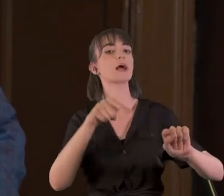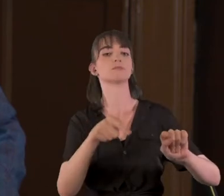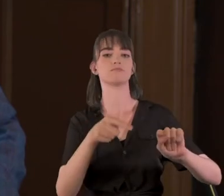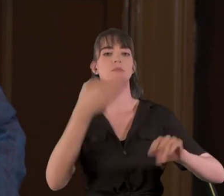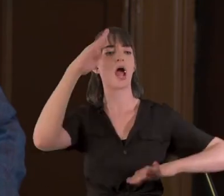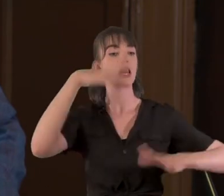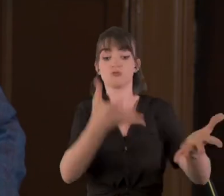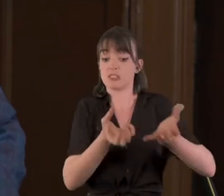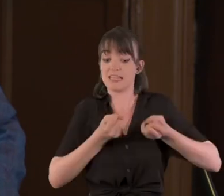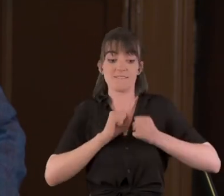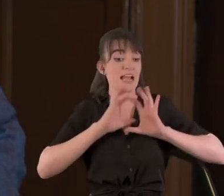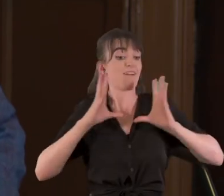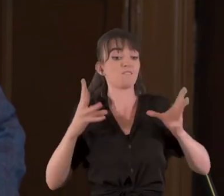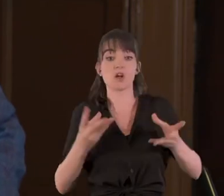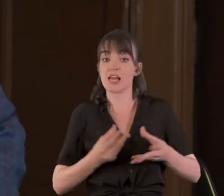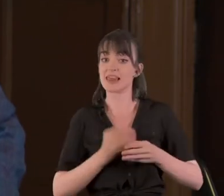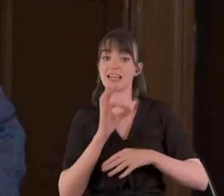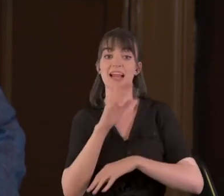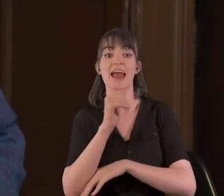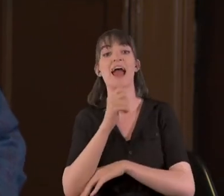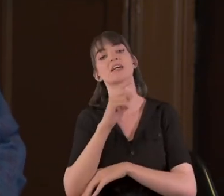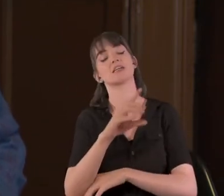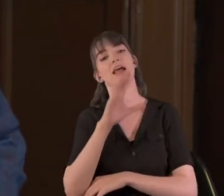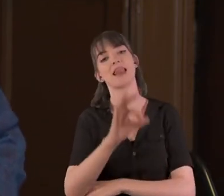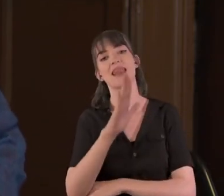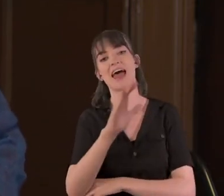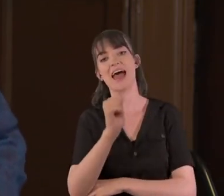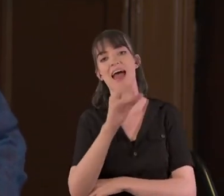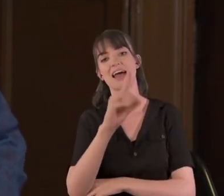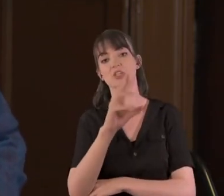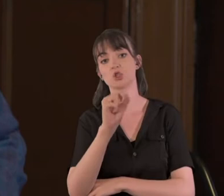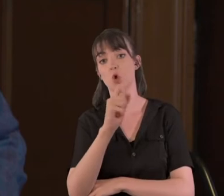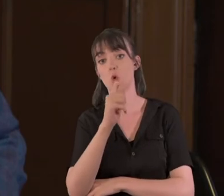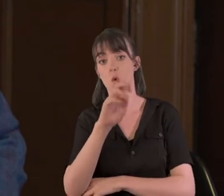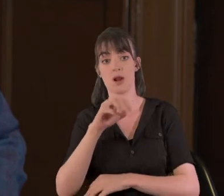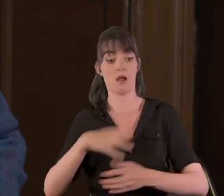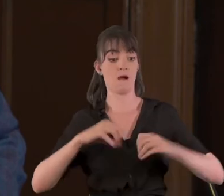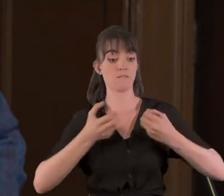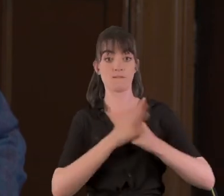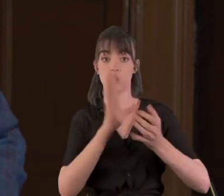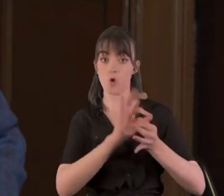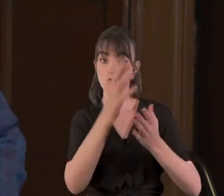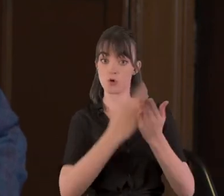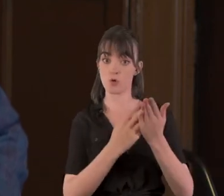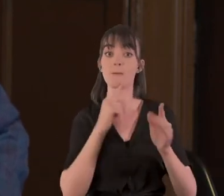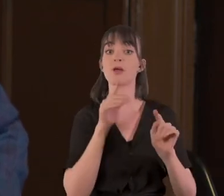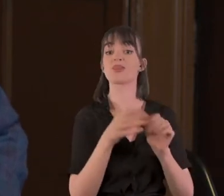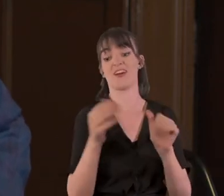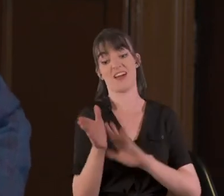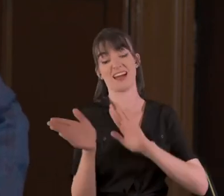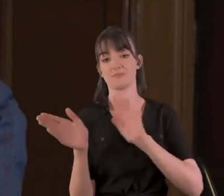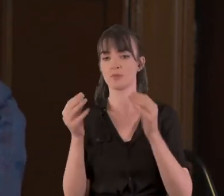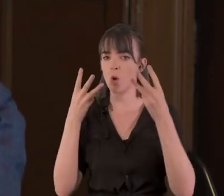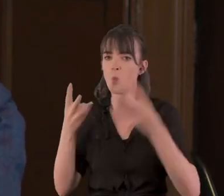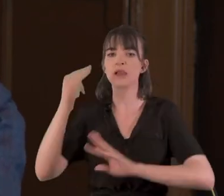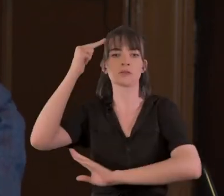that Gladstone had offered in Home Rule, plus much more. And on the other hand, I wanted them to understand that we were not afraid of, again, some phrase